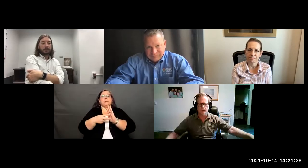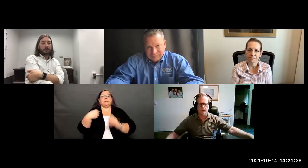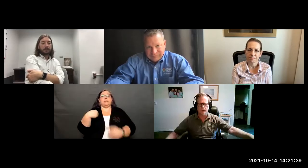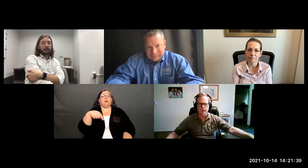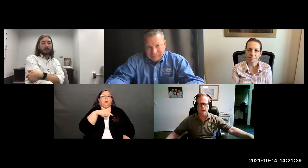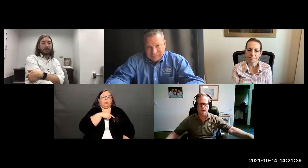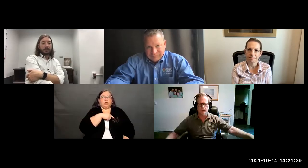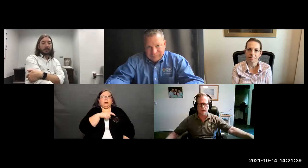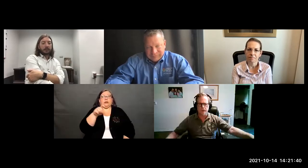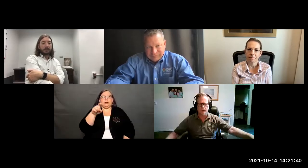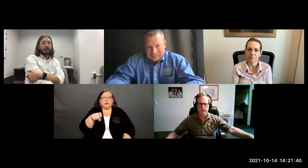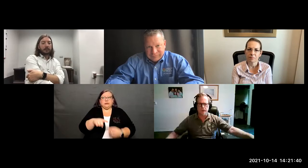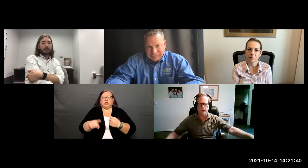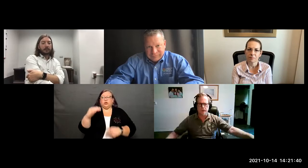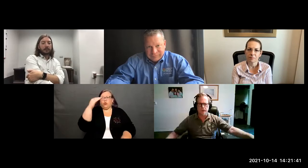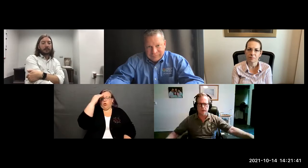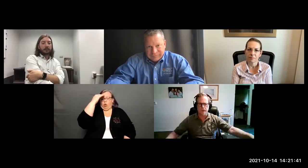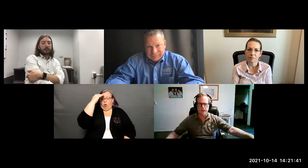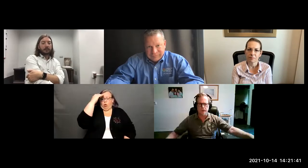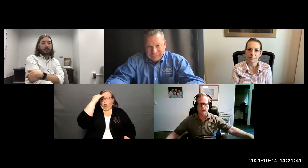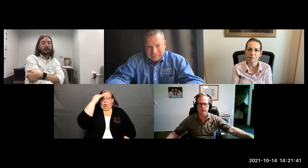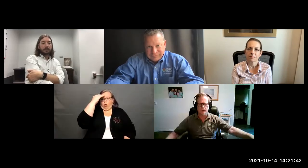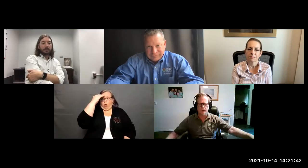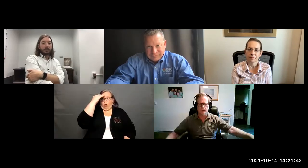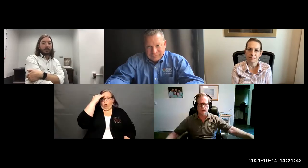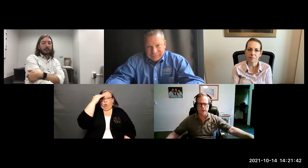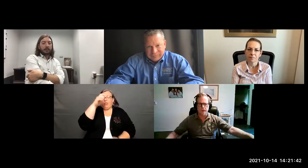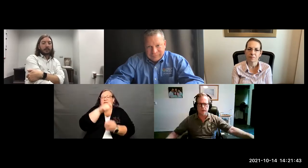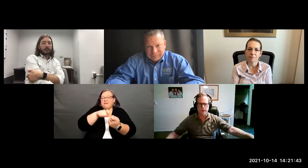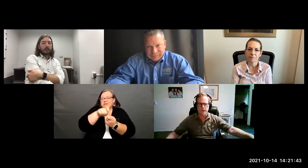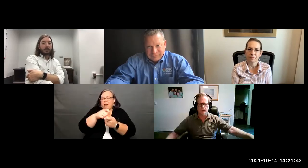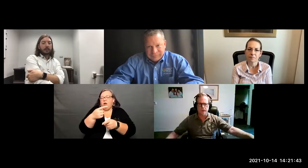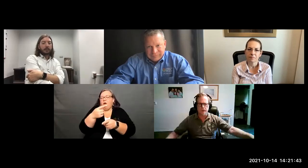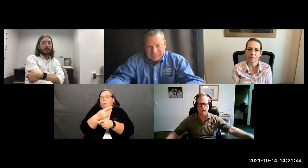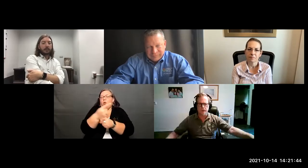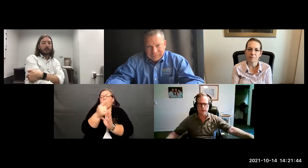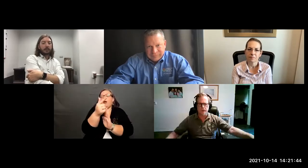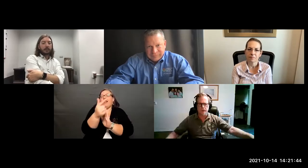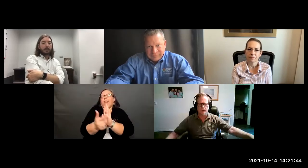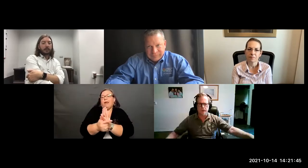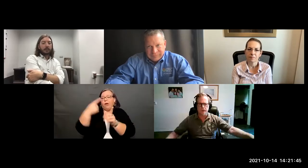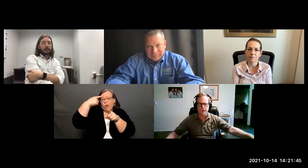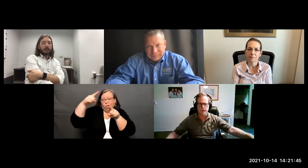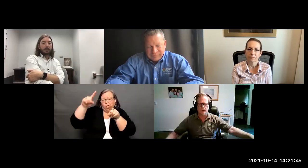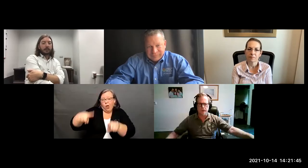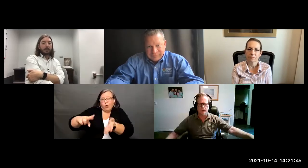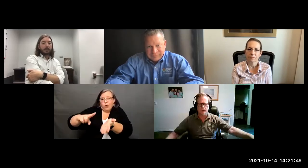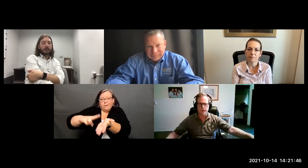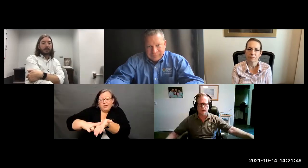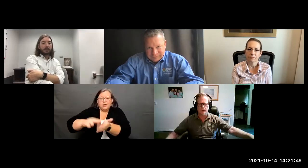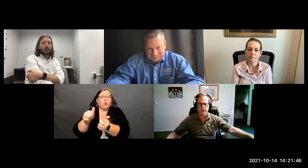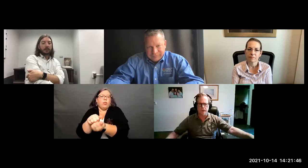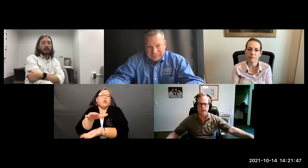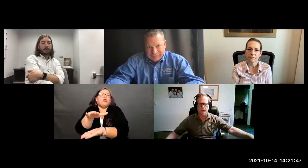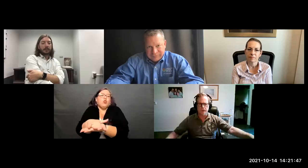the appropriate legal agreements with the schools for data transfer to the